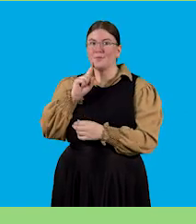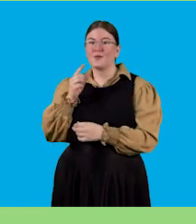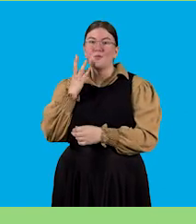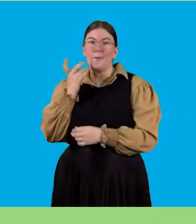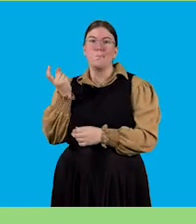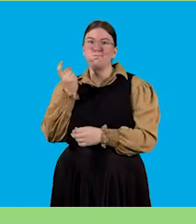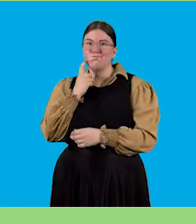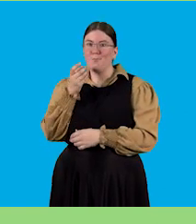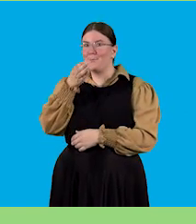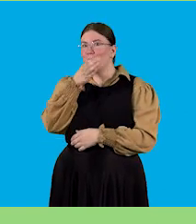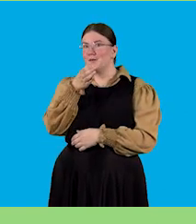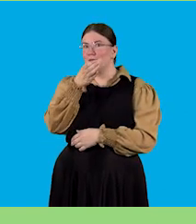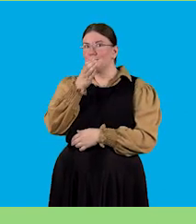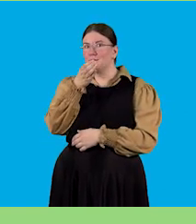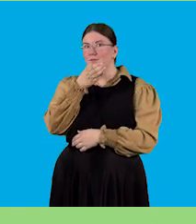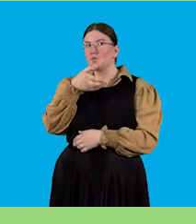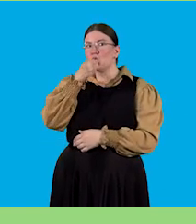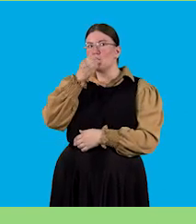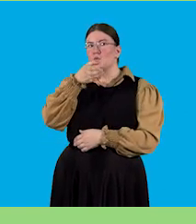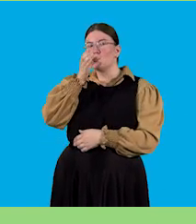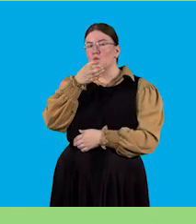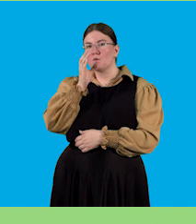like alcohol during pregnancy.